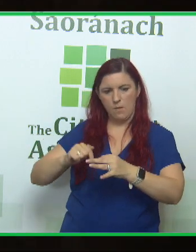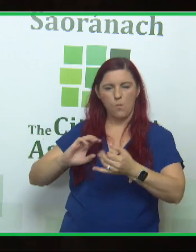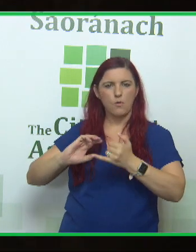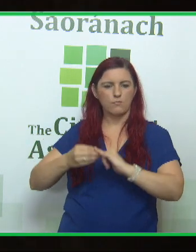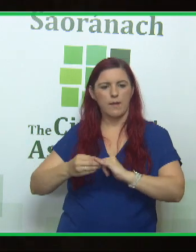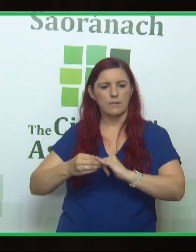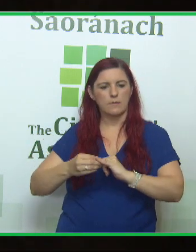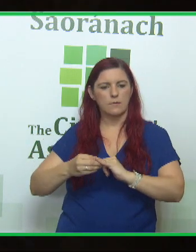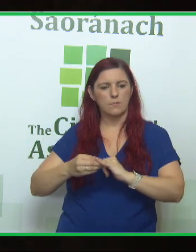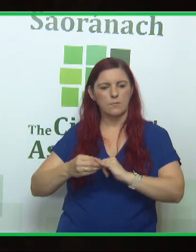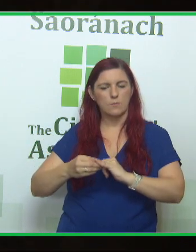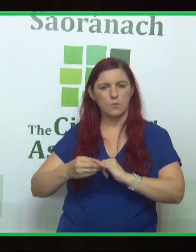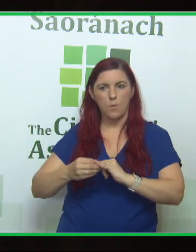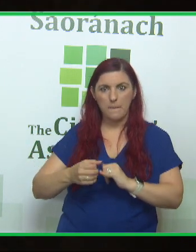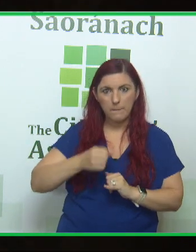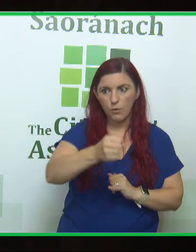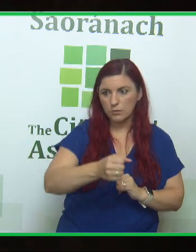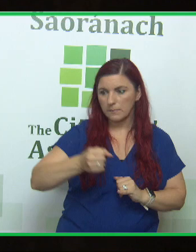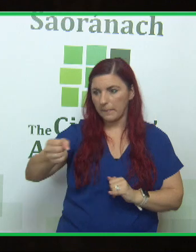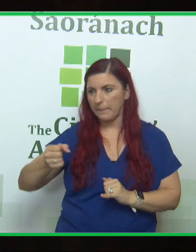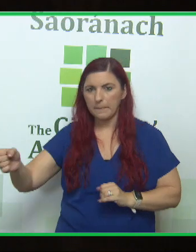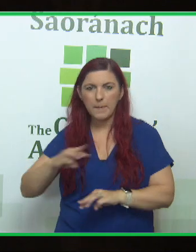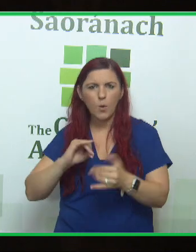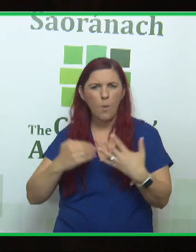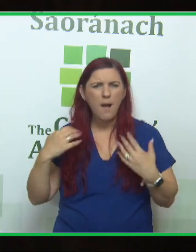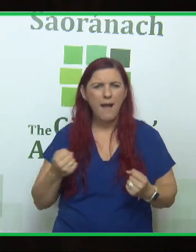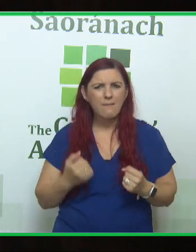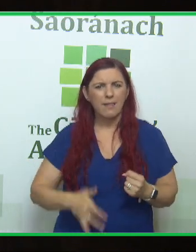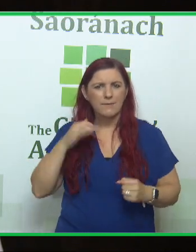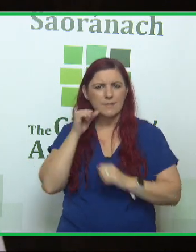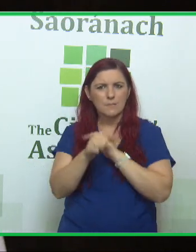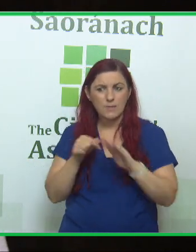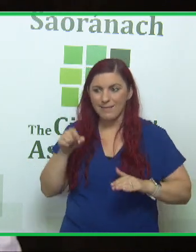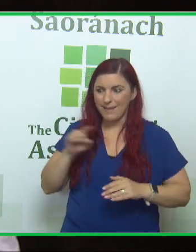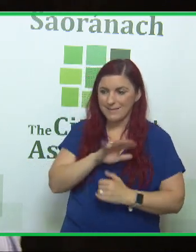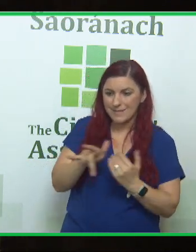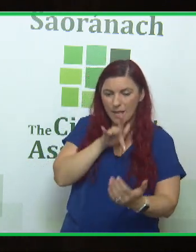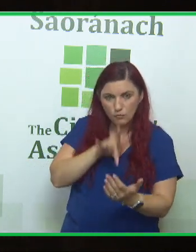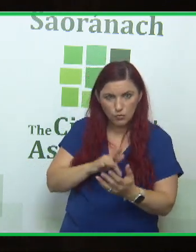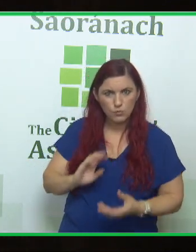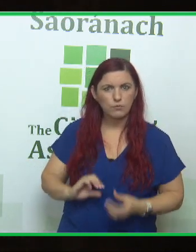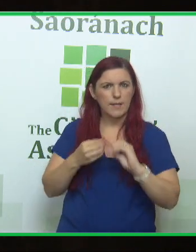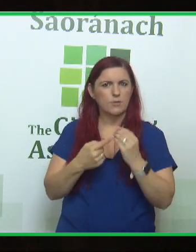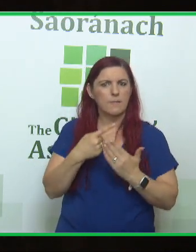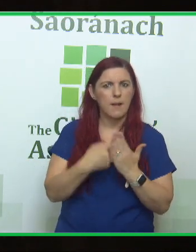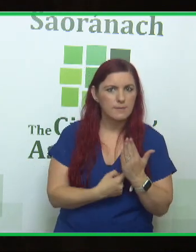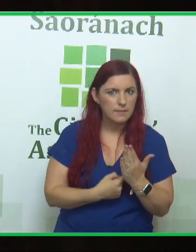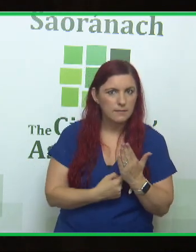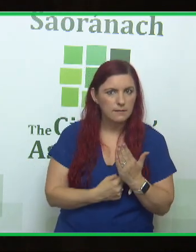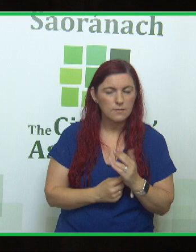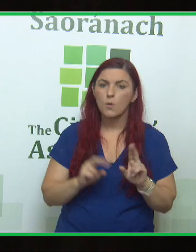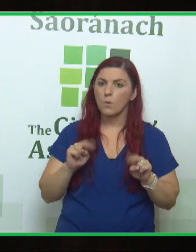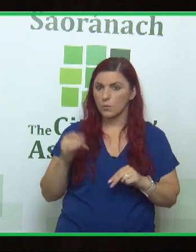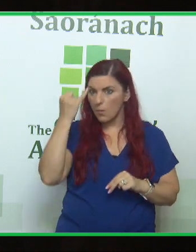put people with lived experience centre stage in the policy making process. So again, new ideas, but being